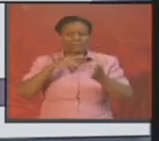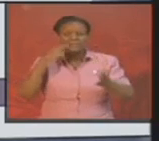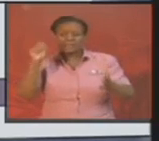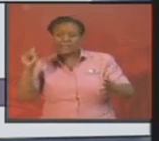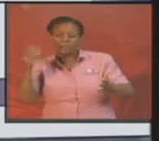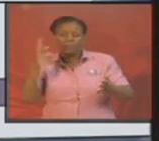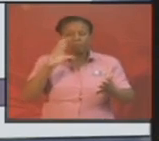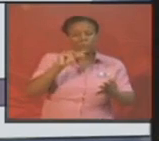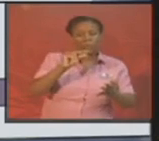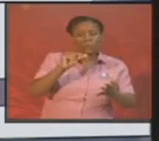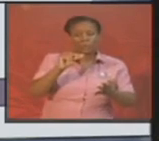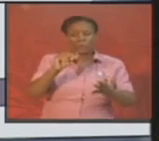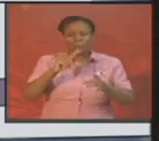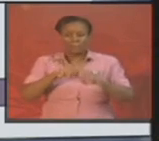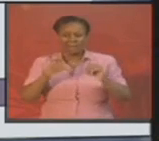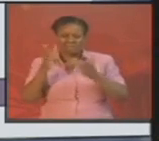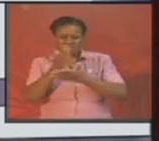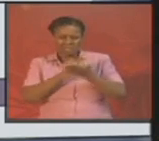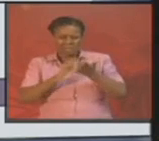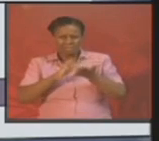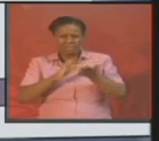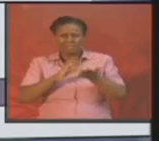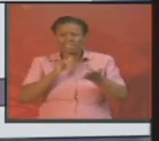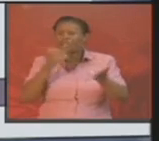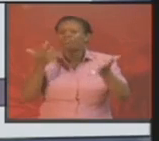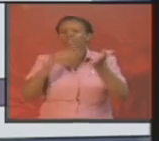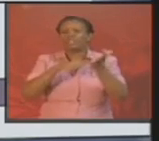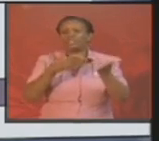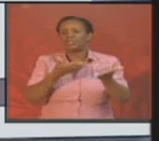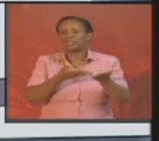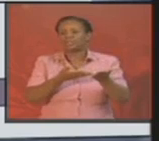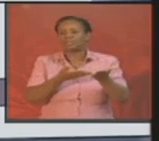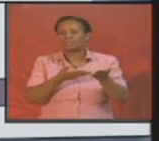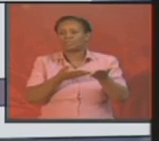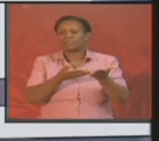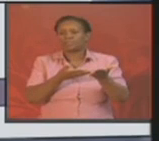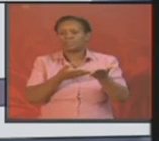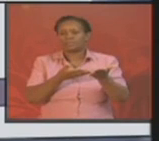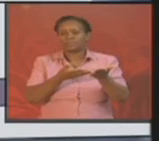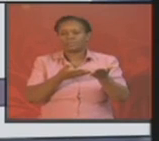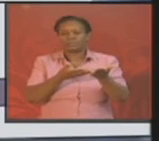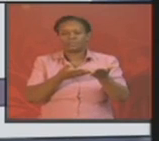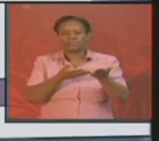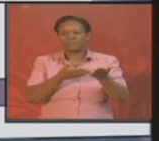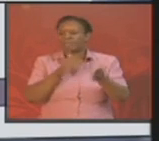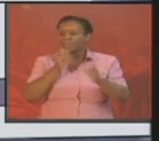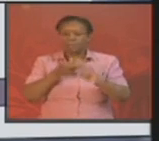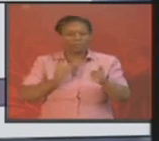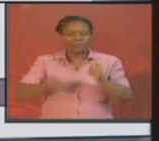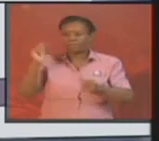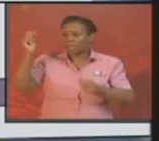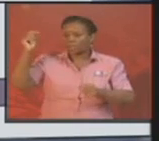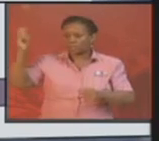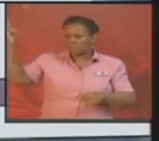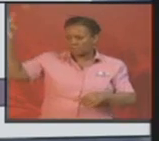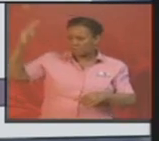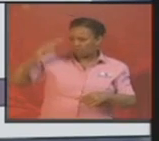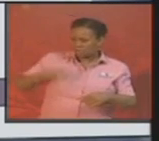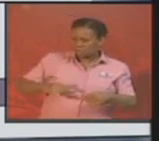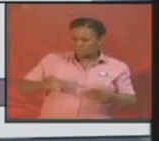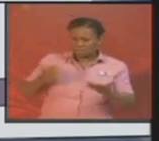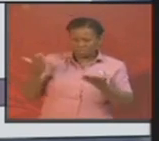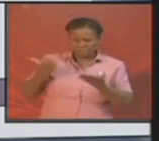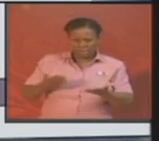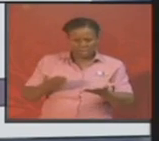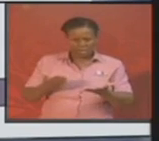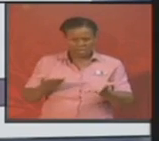is unregistered drugs that is meant for a different market that enters into the country. So you may see drug that